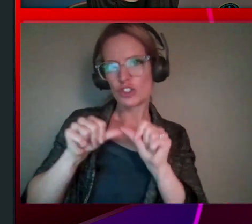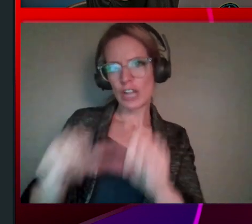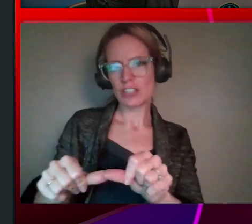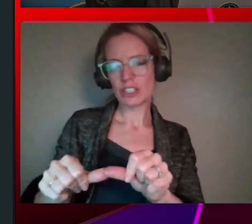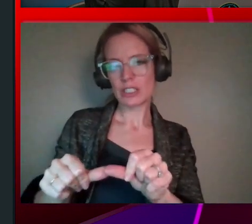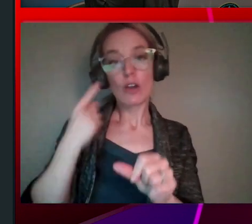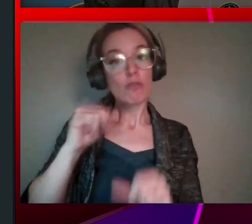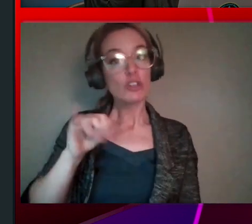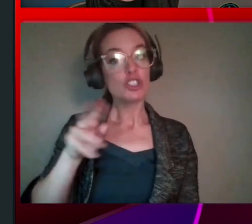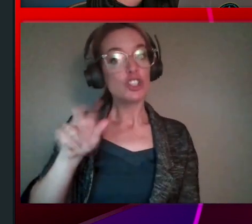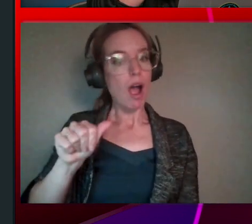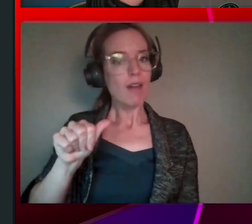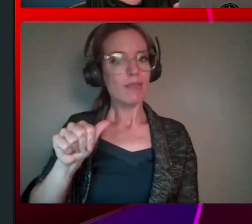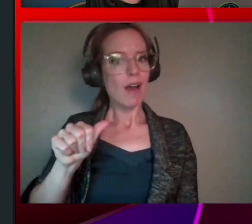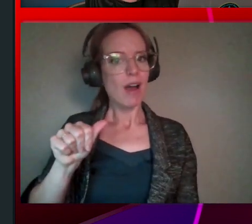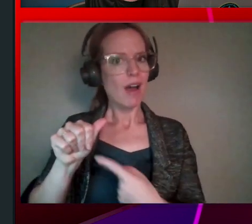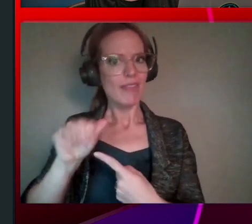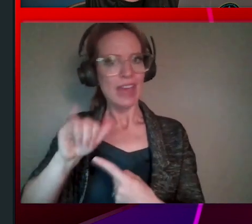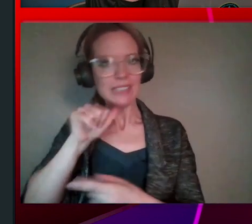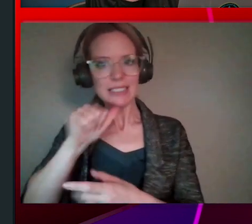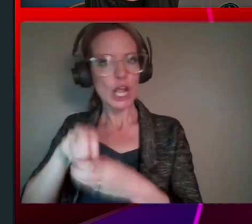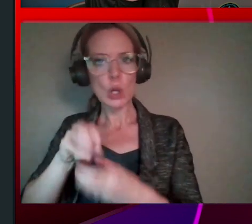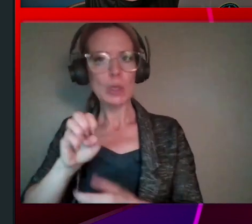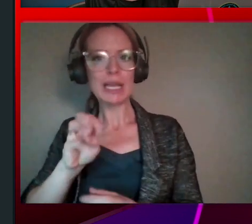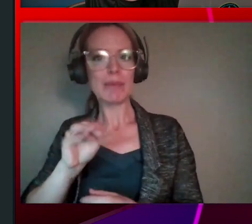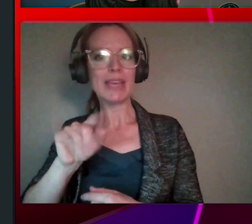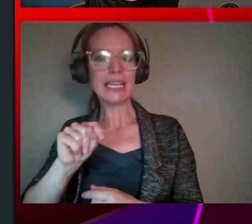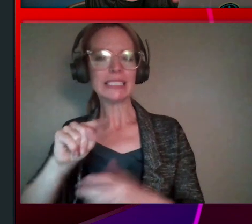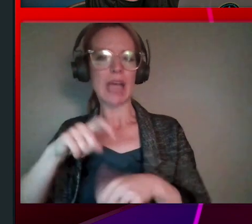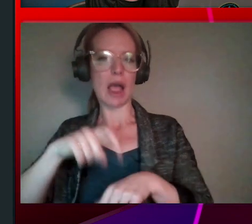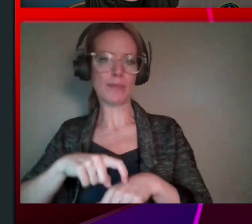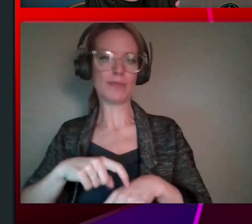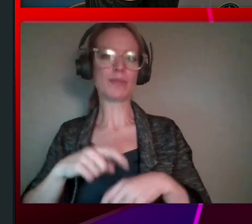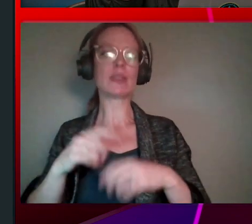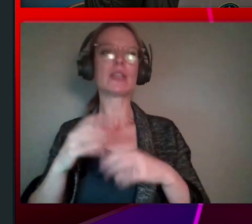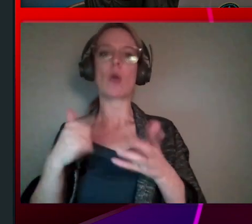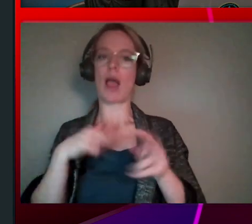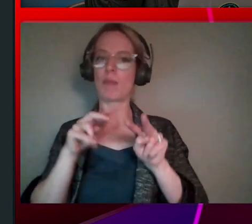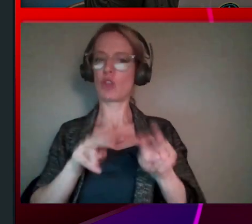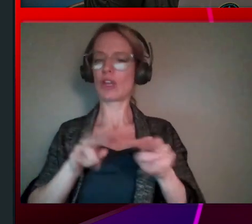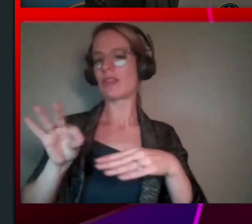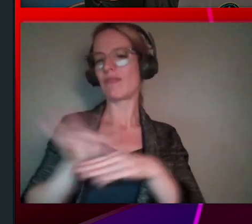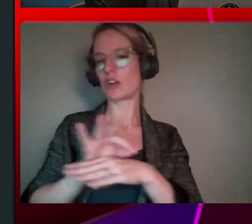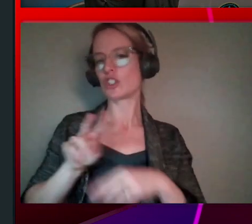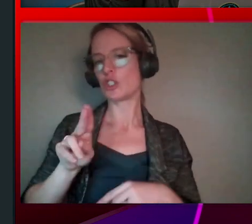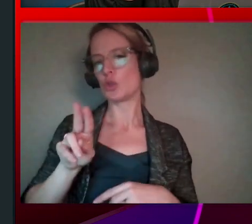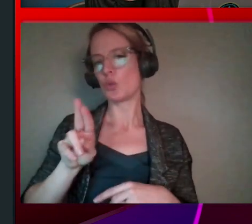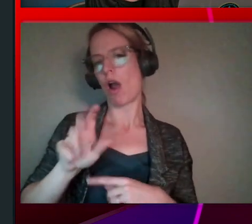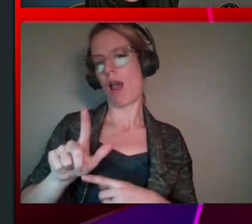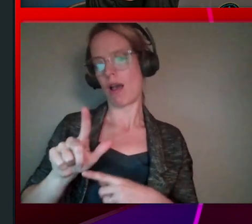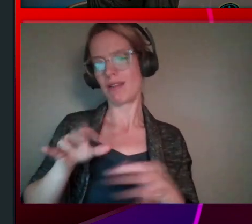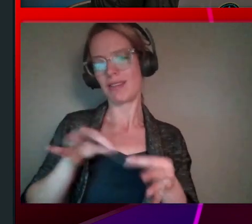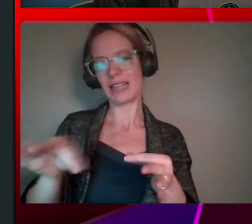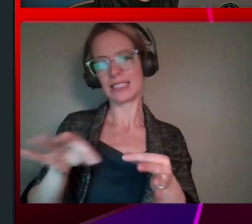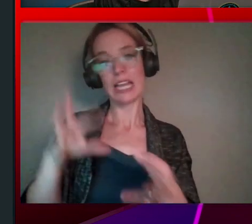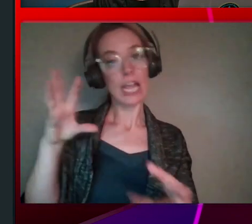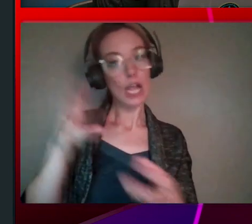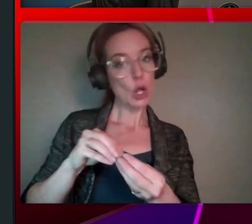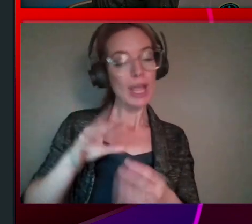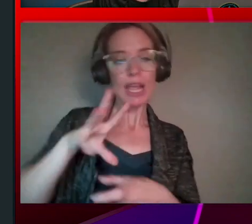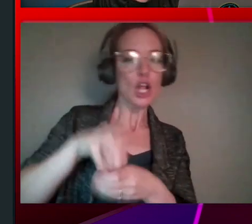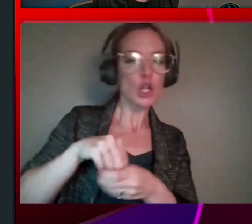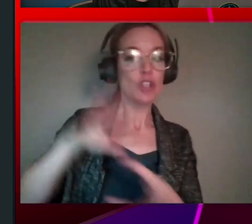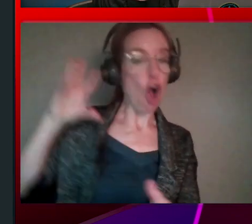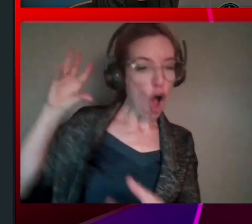time. So what I'm looking at here is I'm looking at the function URL latency that includes all up. It includes all of